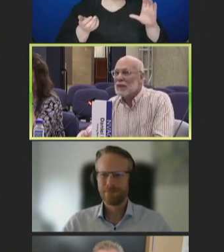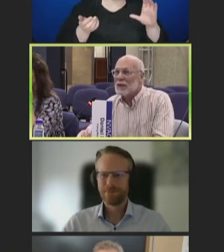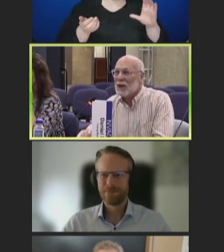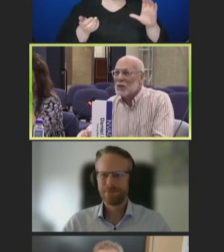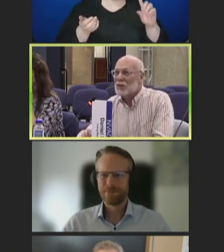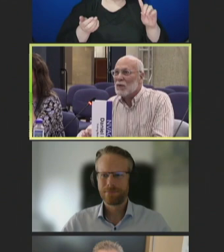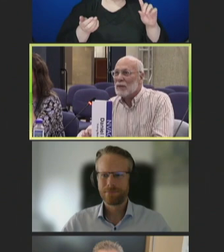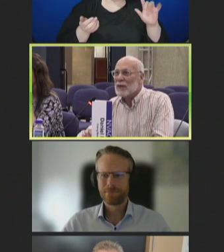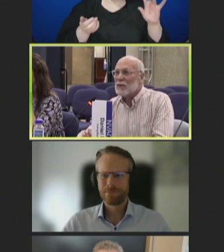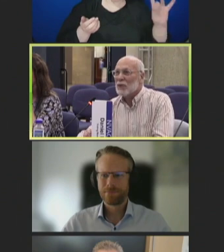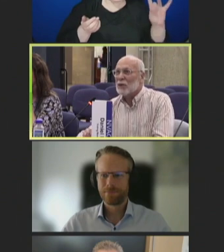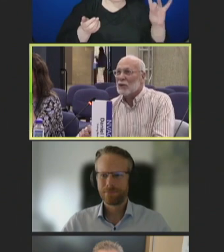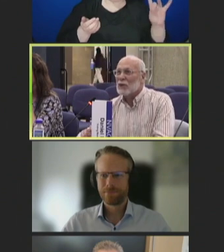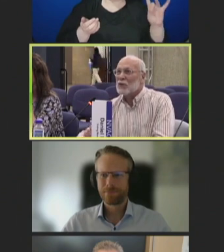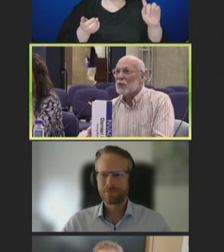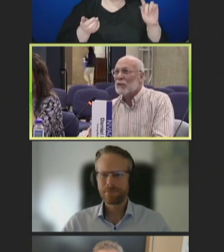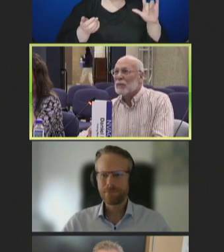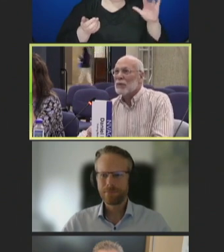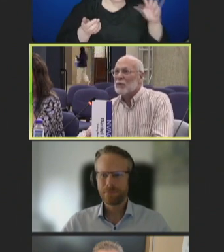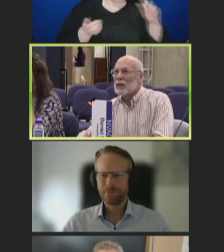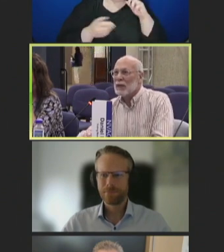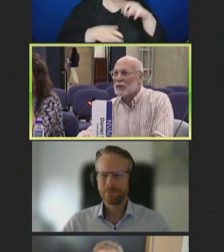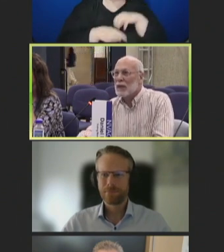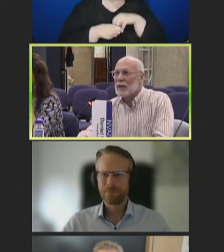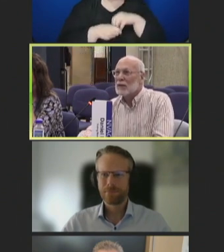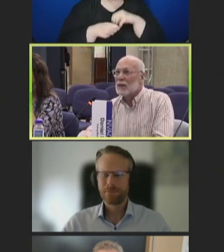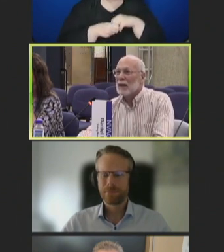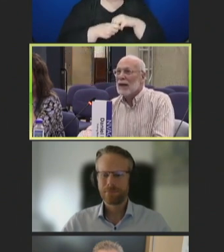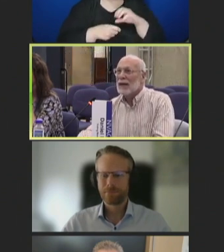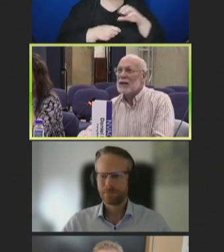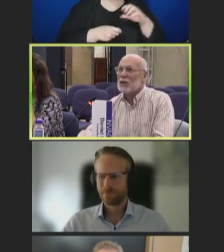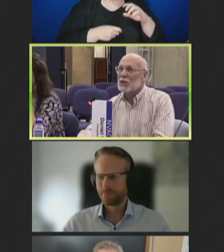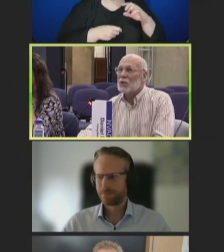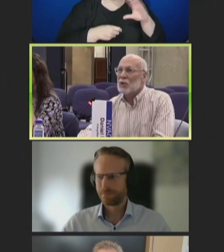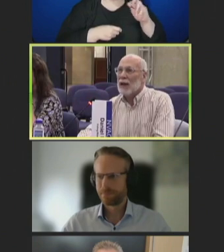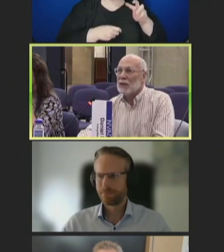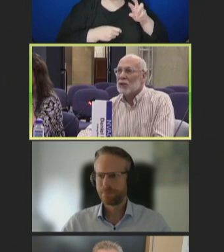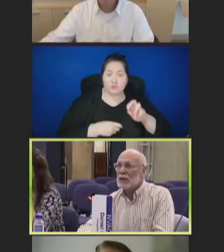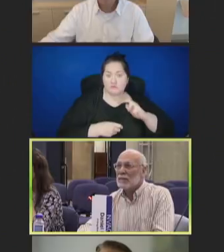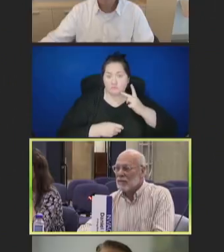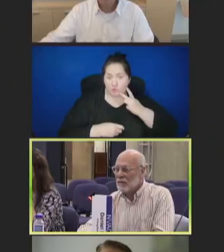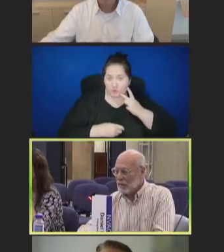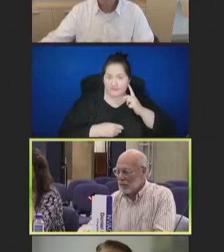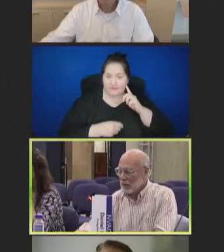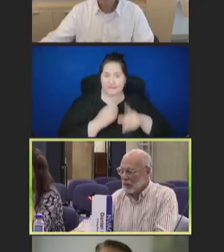T cells from internal conserved proteins as an additional strategy?